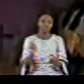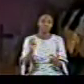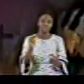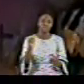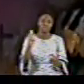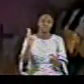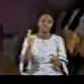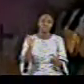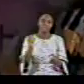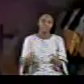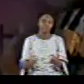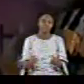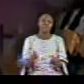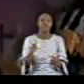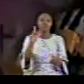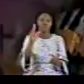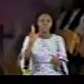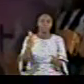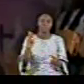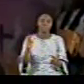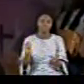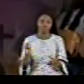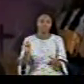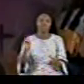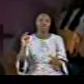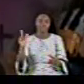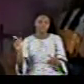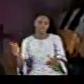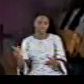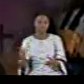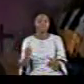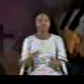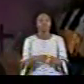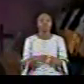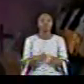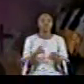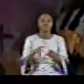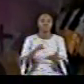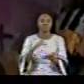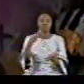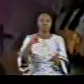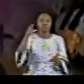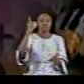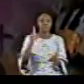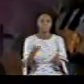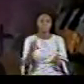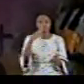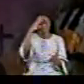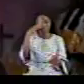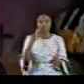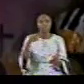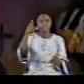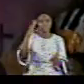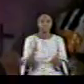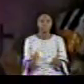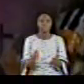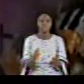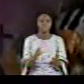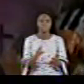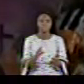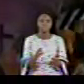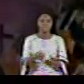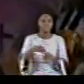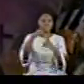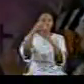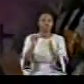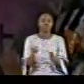these pains to God in faith. And to the glory of God, the man of God specifically mentioned his problem. And I tell you,